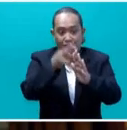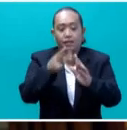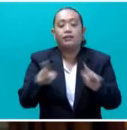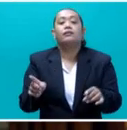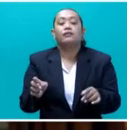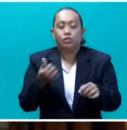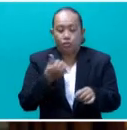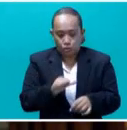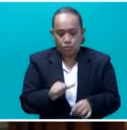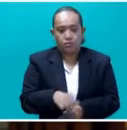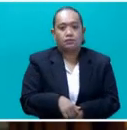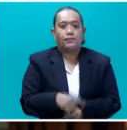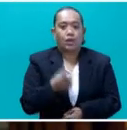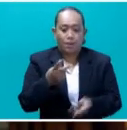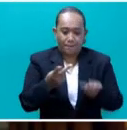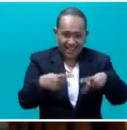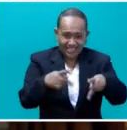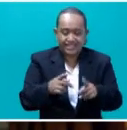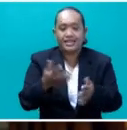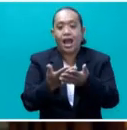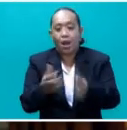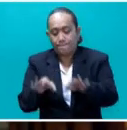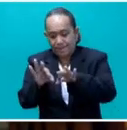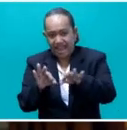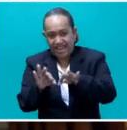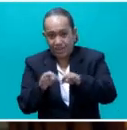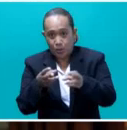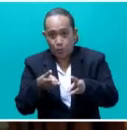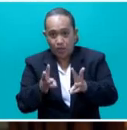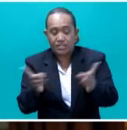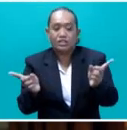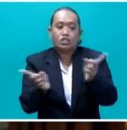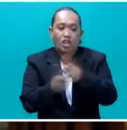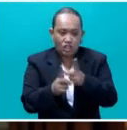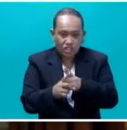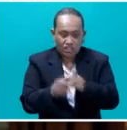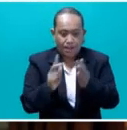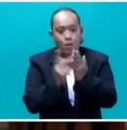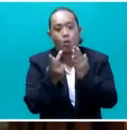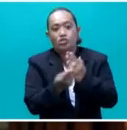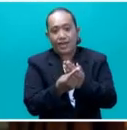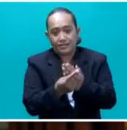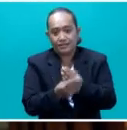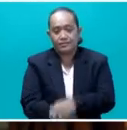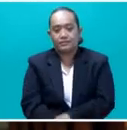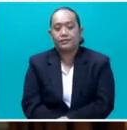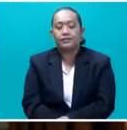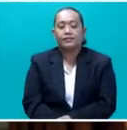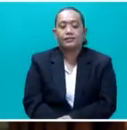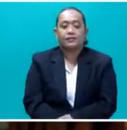that aims to address the different planning methods and respond to the changing development patterns. Mr. Speaker, sir,